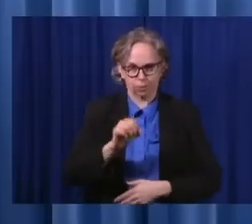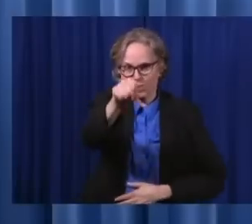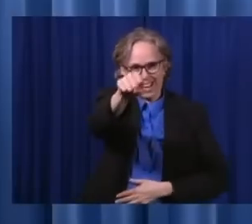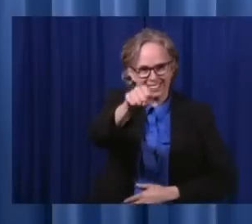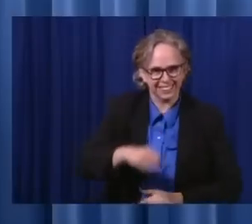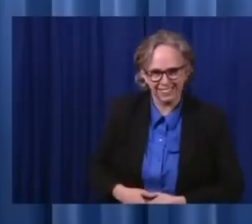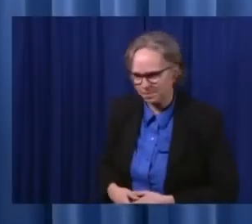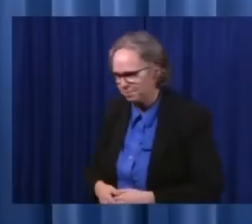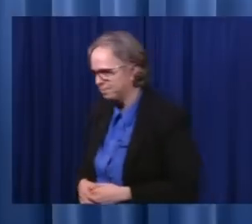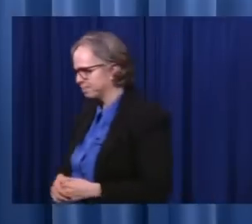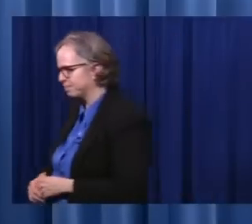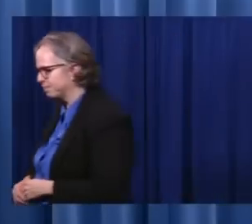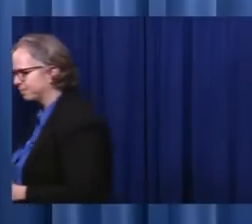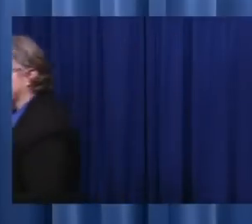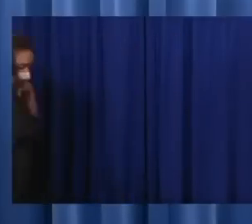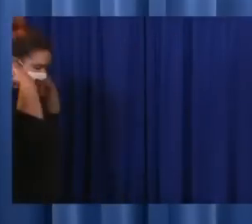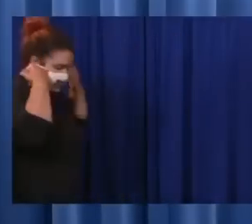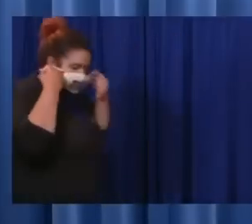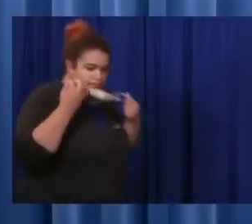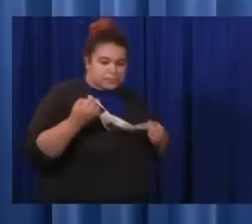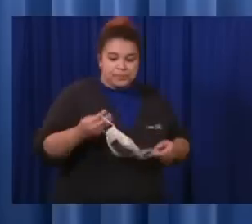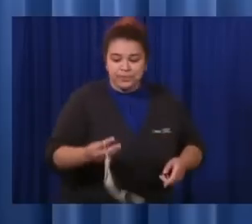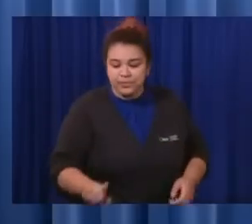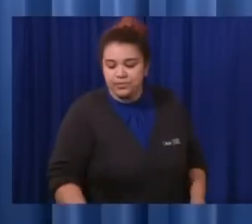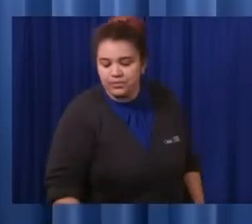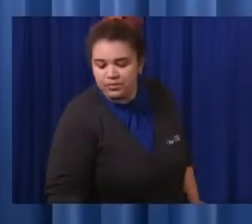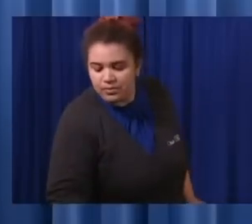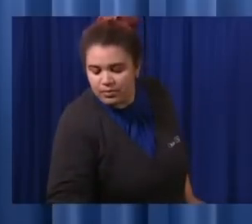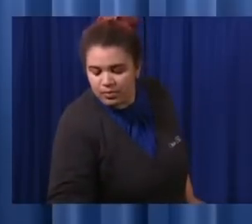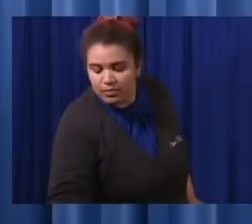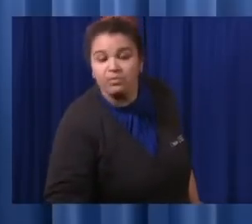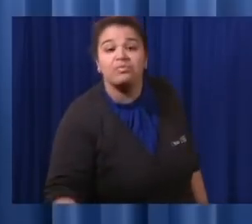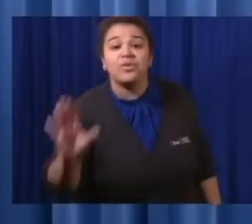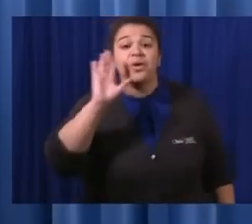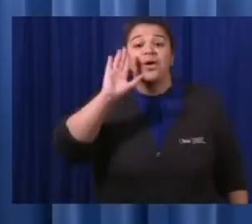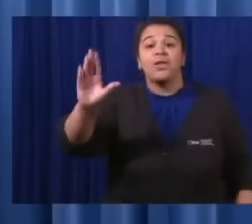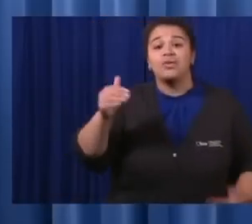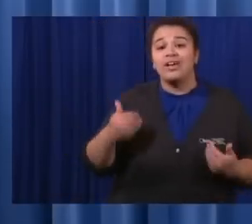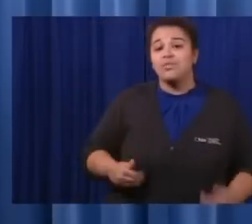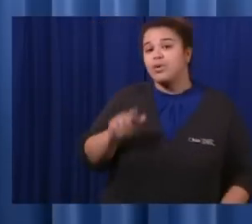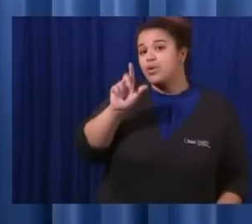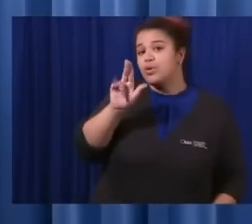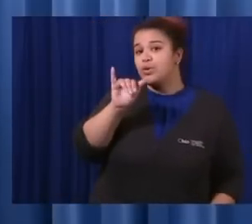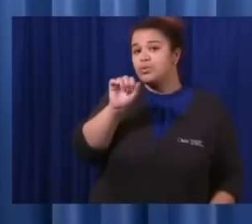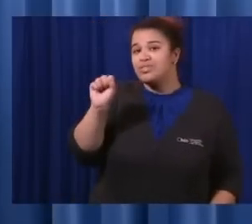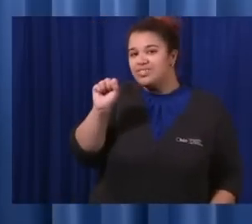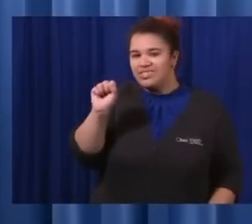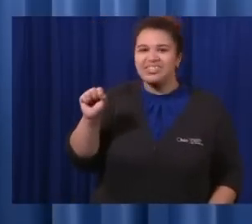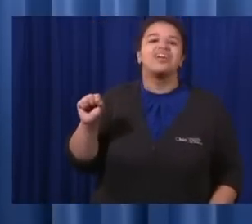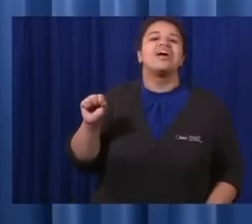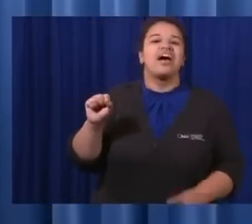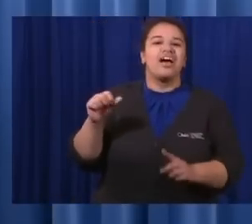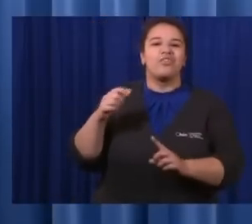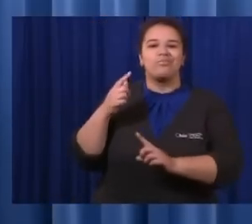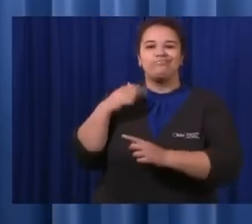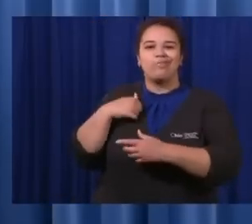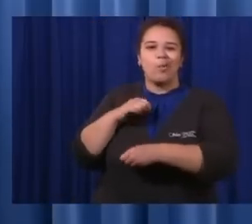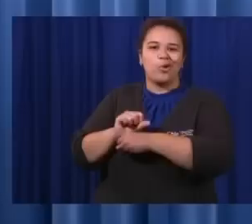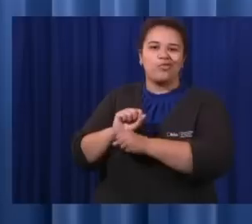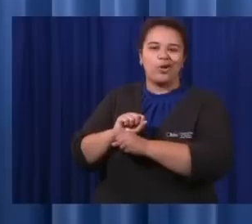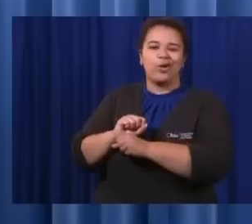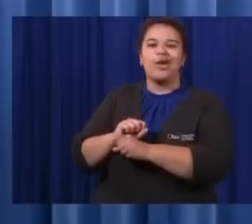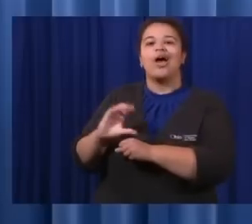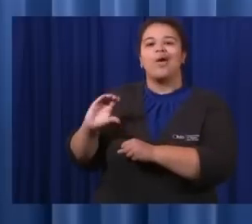Hello, Governor. This is Luis Gil with Ohio Latino TV, and thank you for the interview of the day. We're getting a lot of